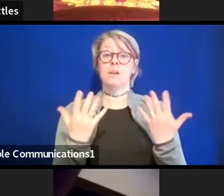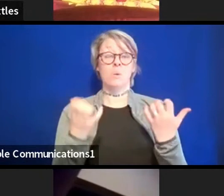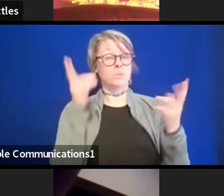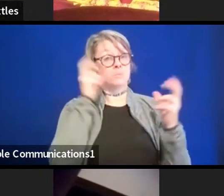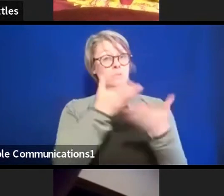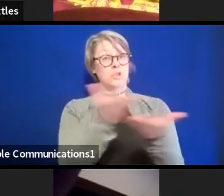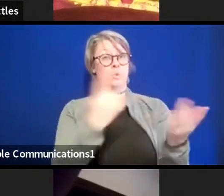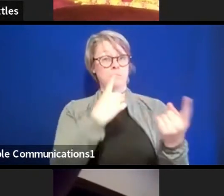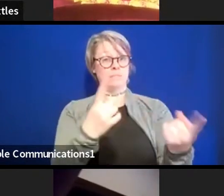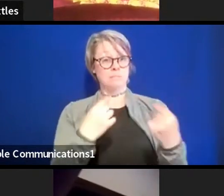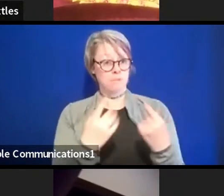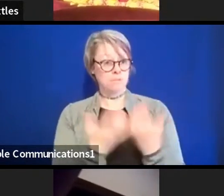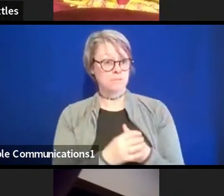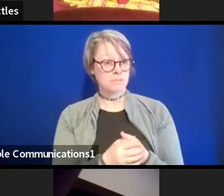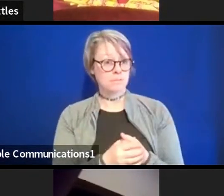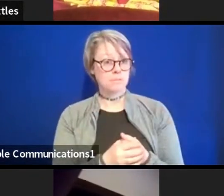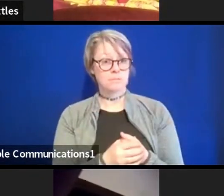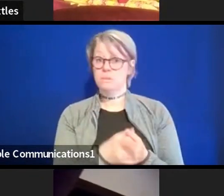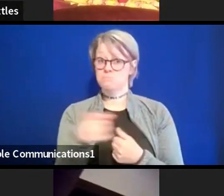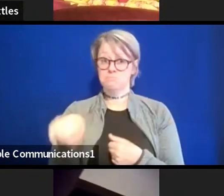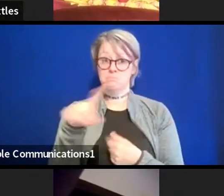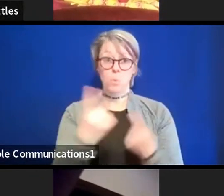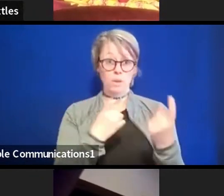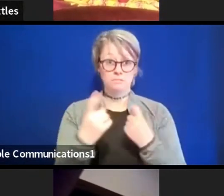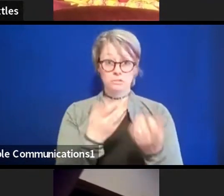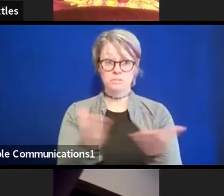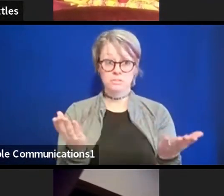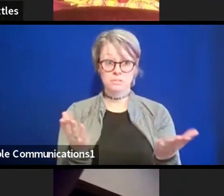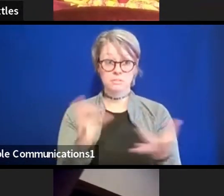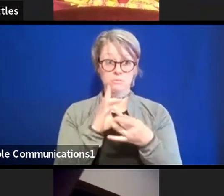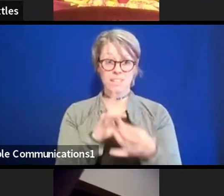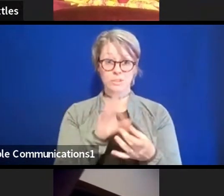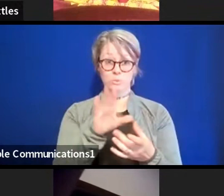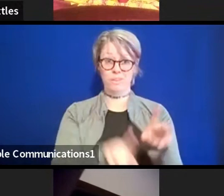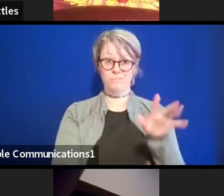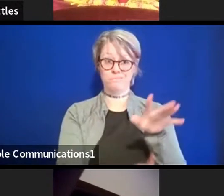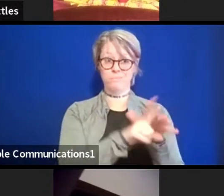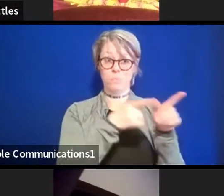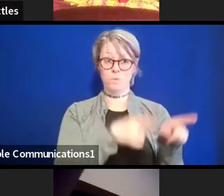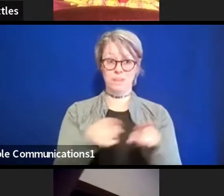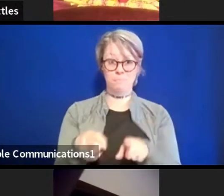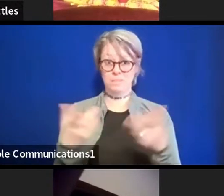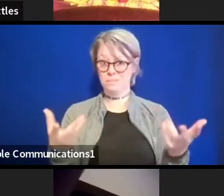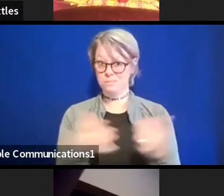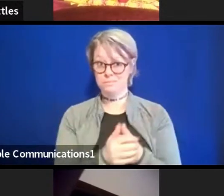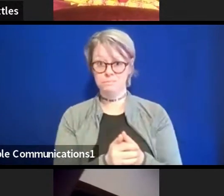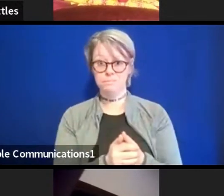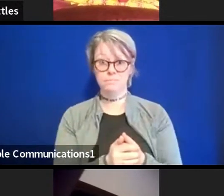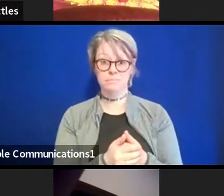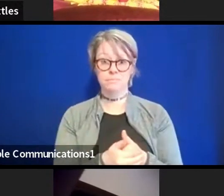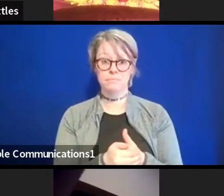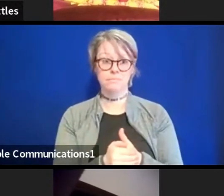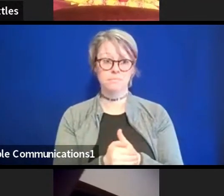And I'd also like to hear if you have questions about how I've described it, because